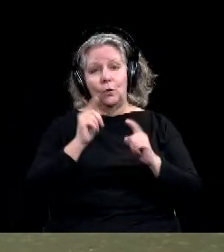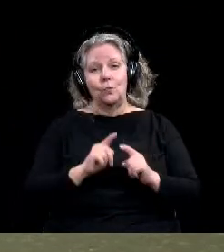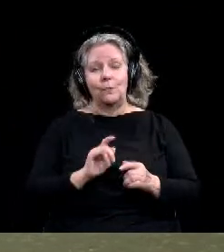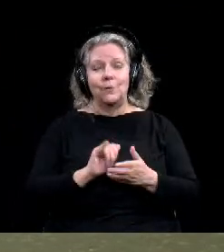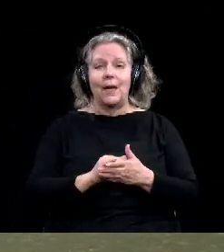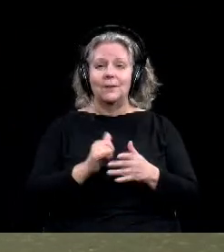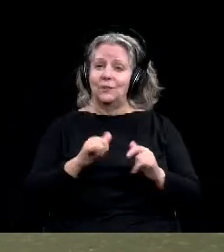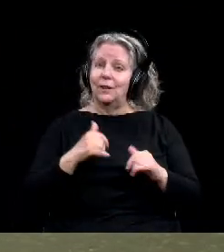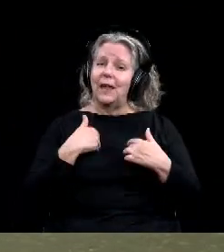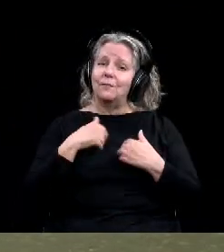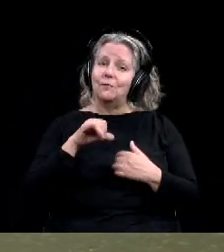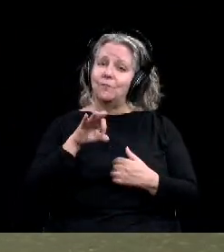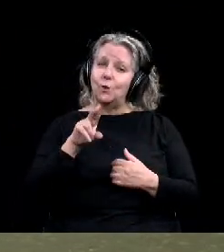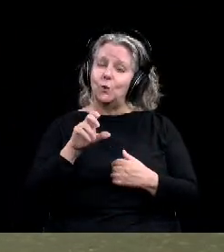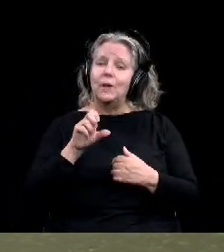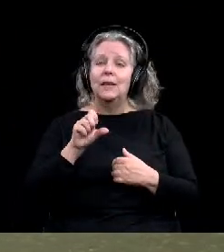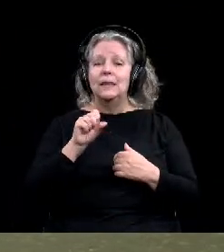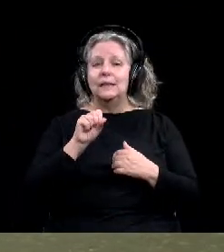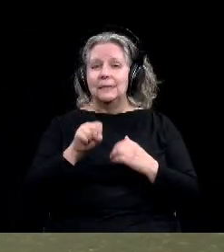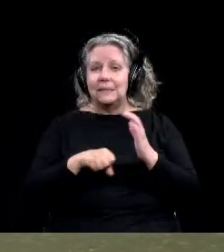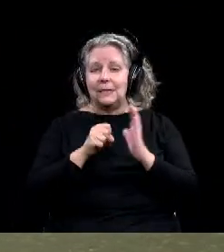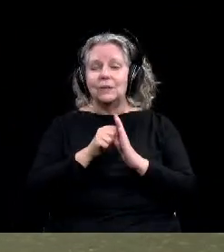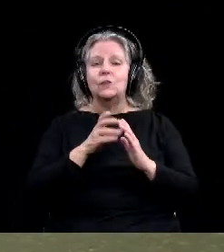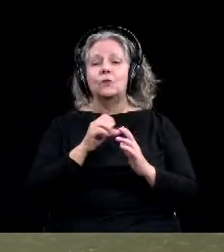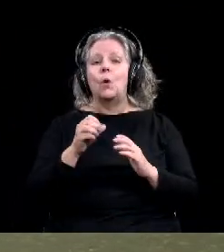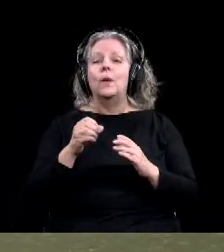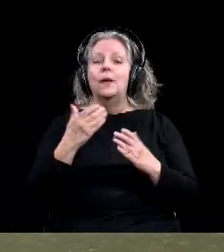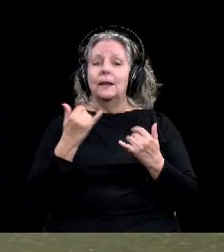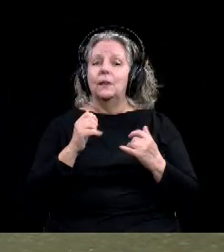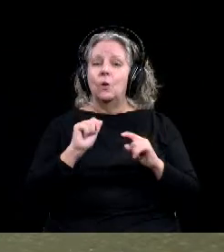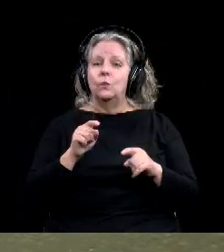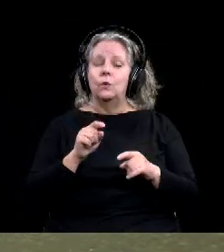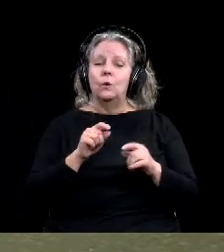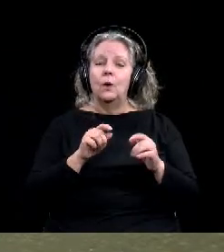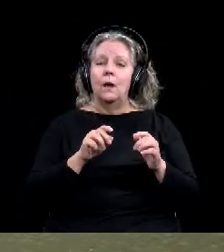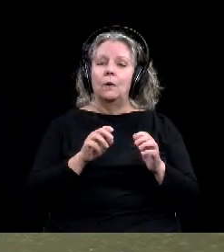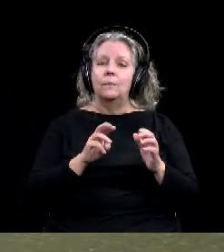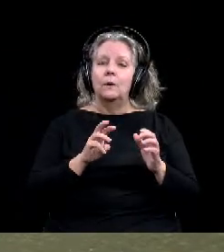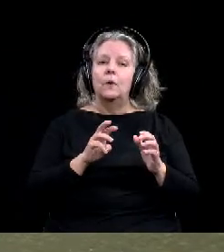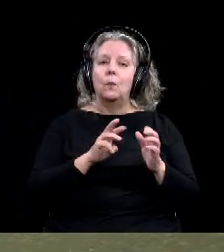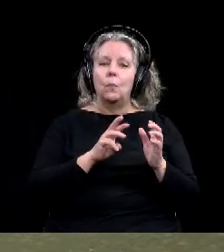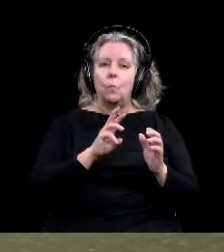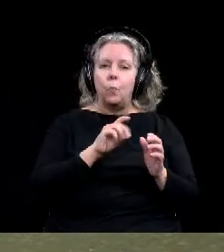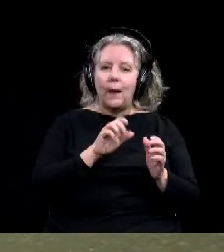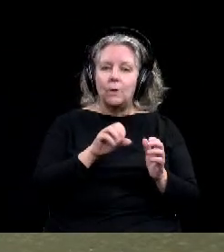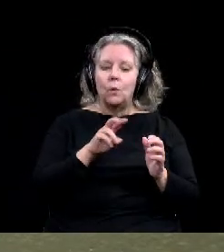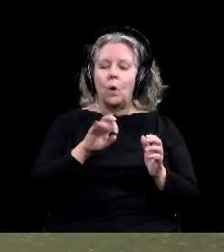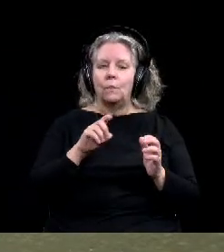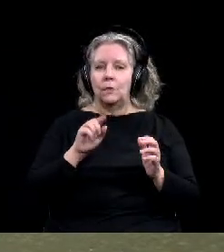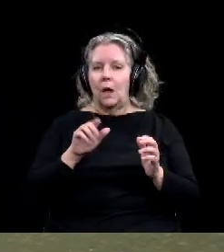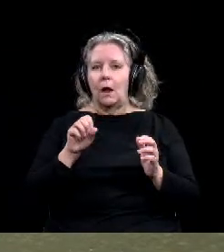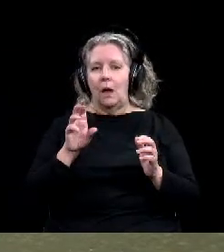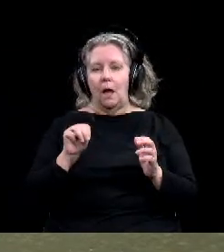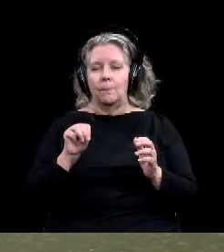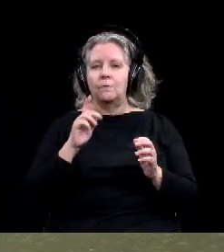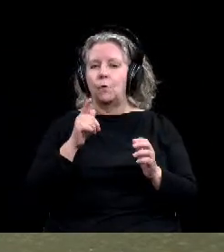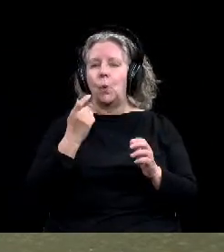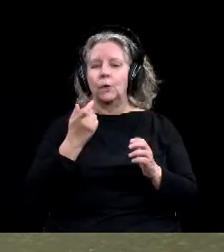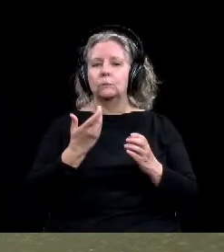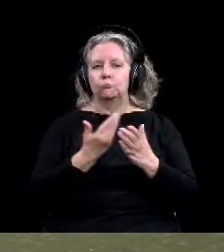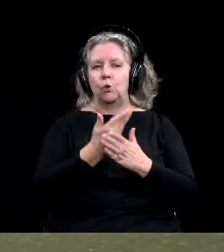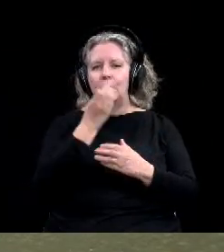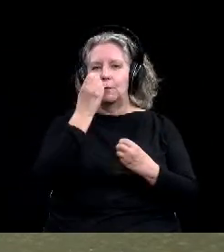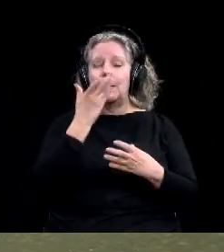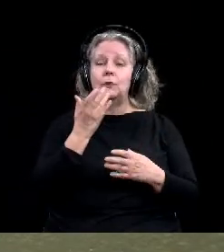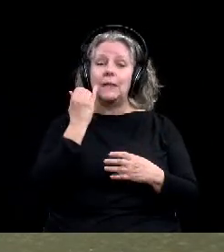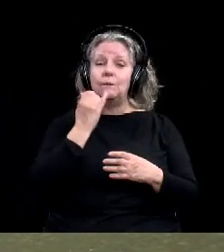information. And if you've signed up for the wait list, be watching for a phone call from a 750 phone number. That's